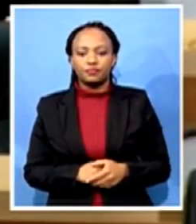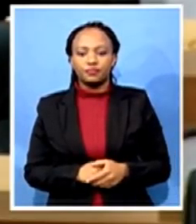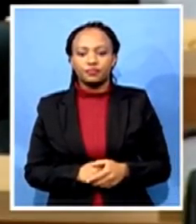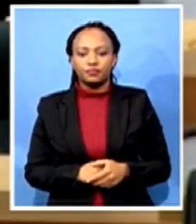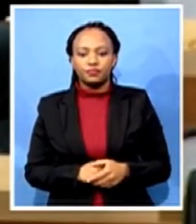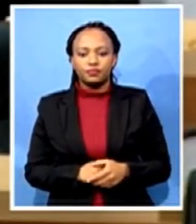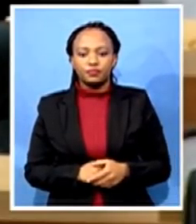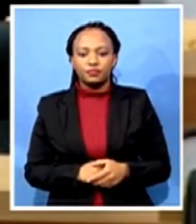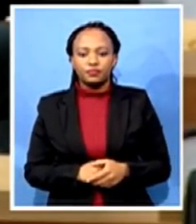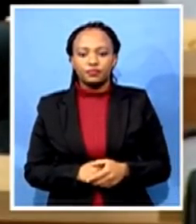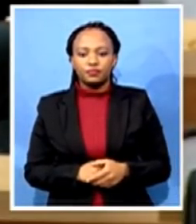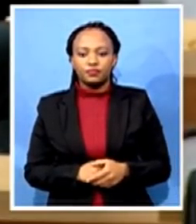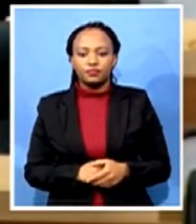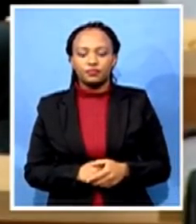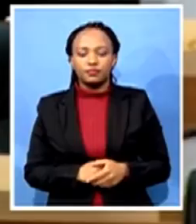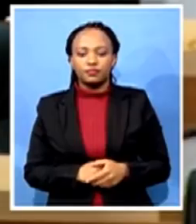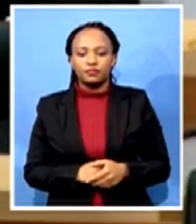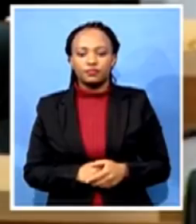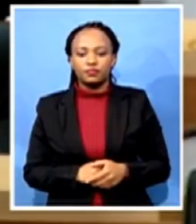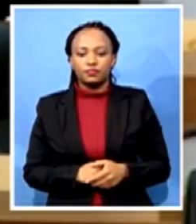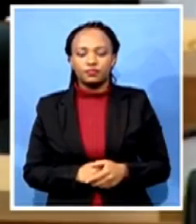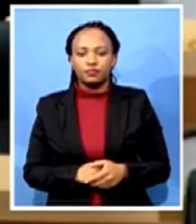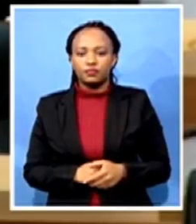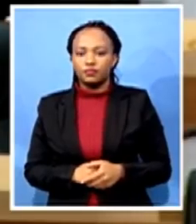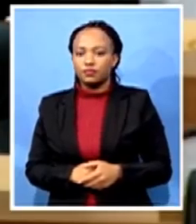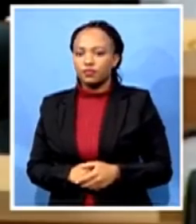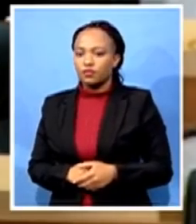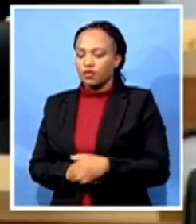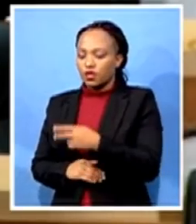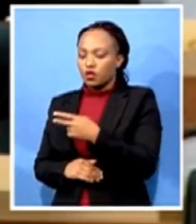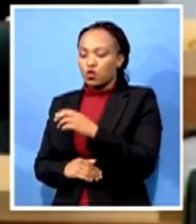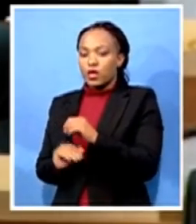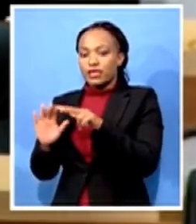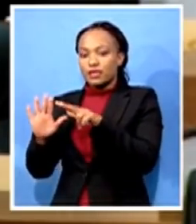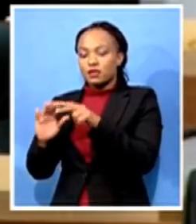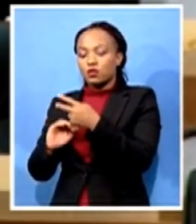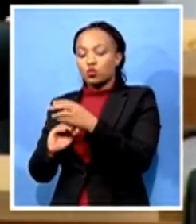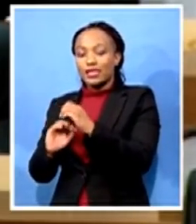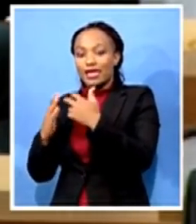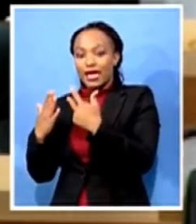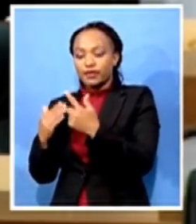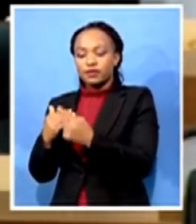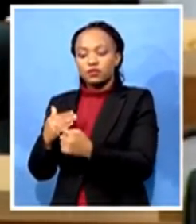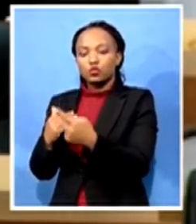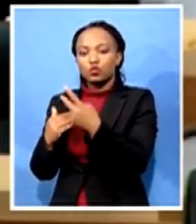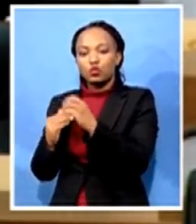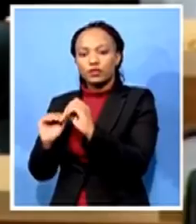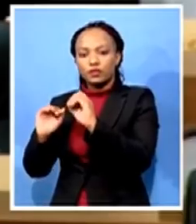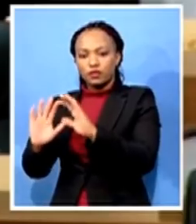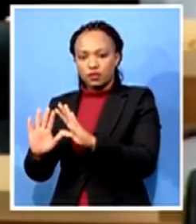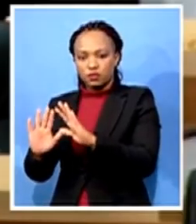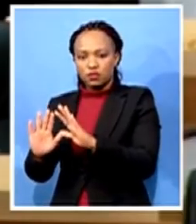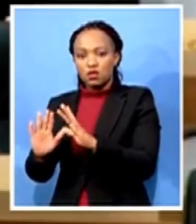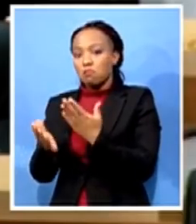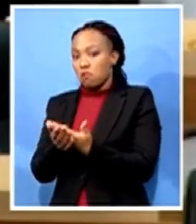By 28 July 2010, it must have been of some concern to you that no houses had yet been